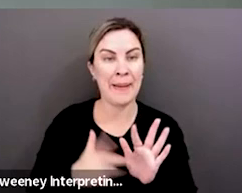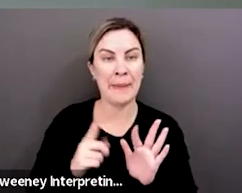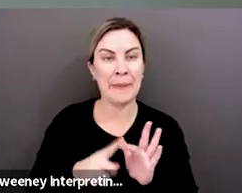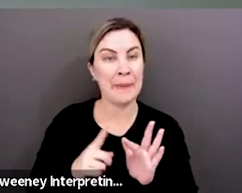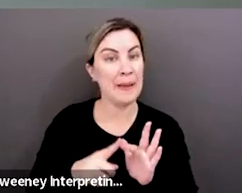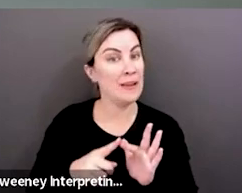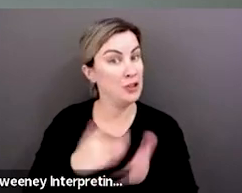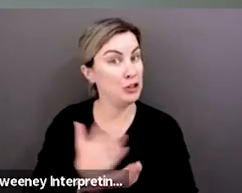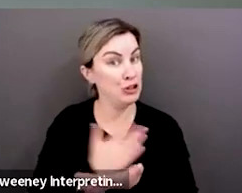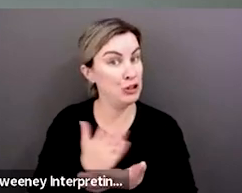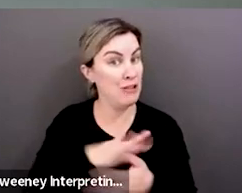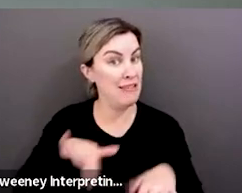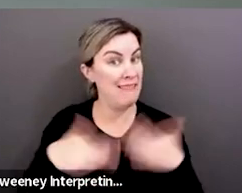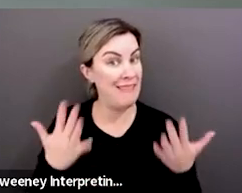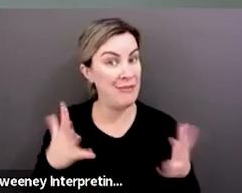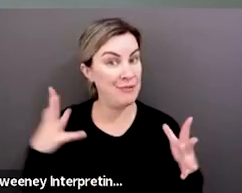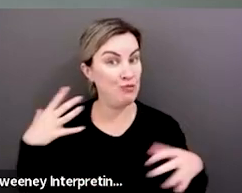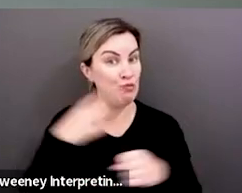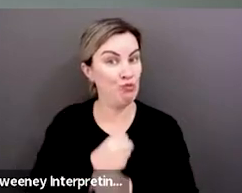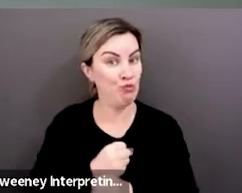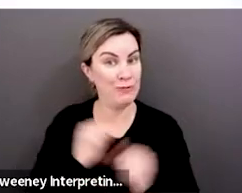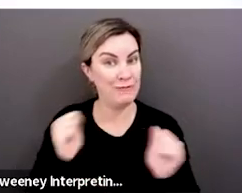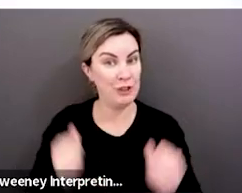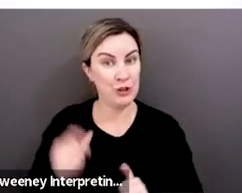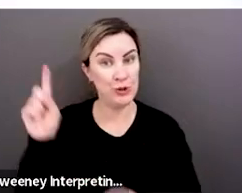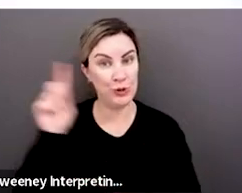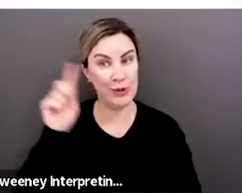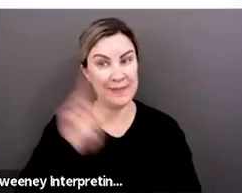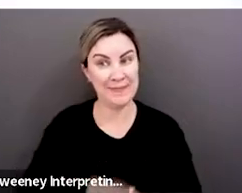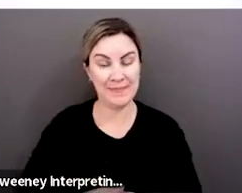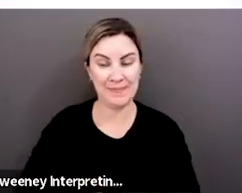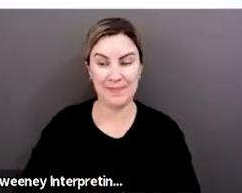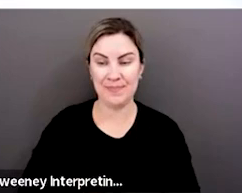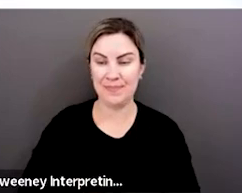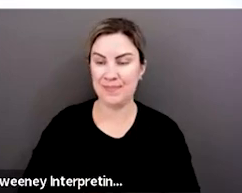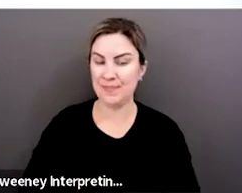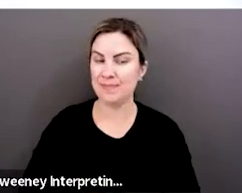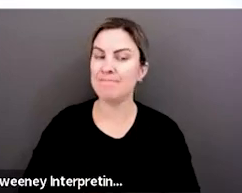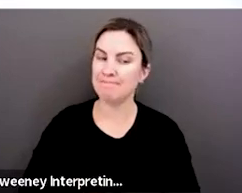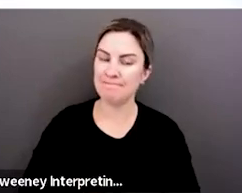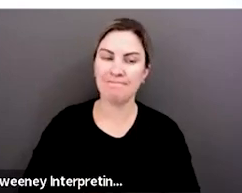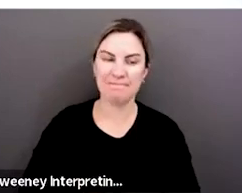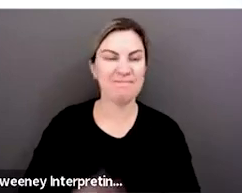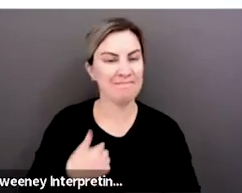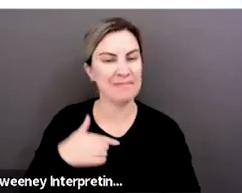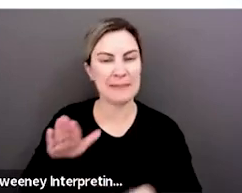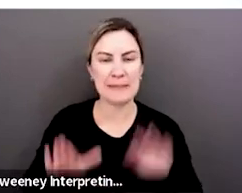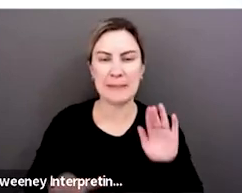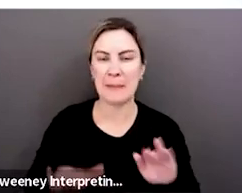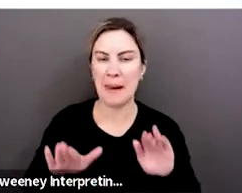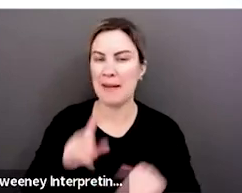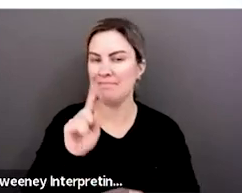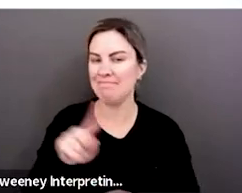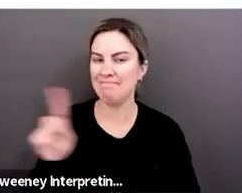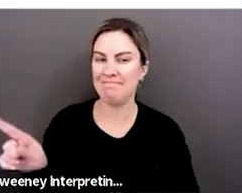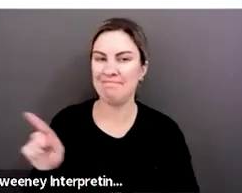that you have to close us out for today. Yeah, sure. Look, again, it's very similar. I think it's